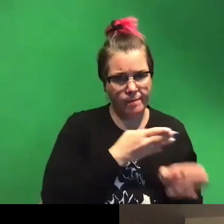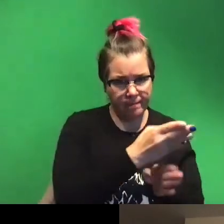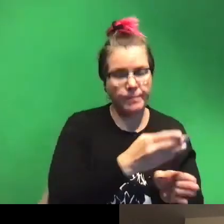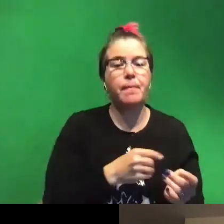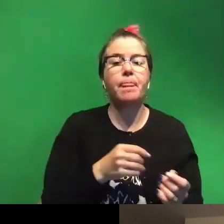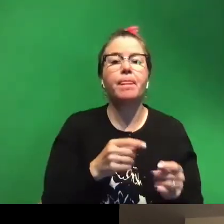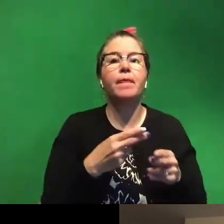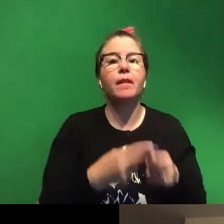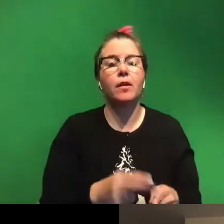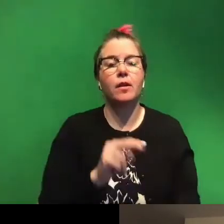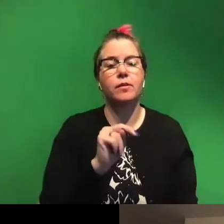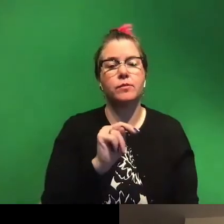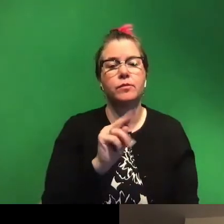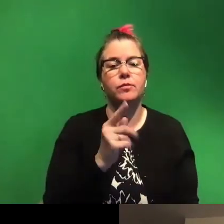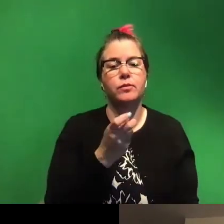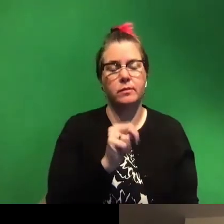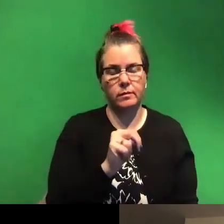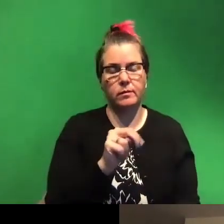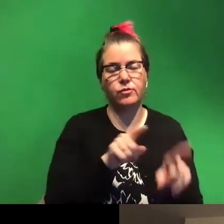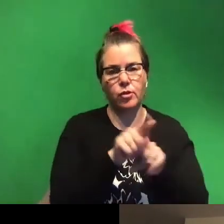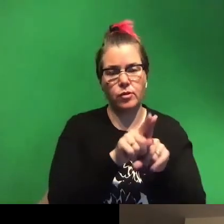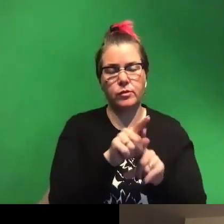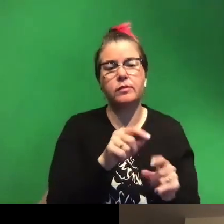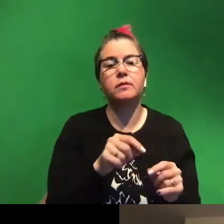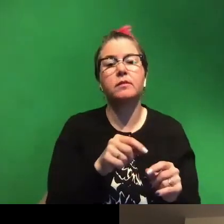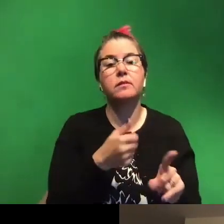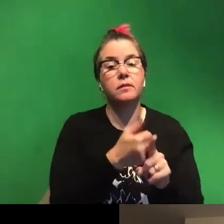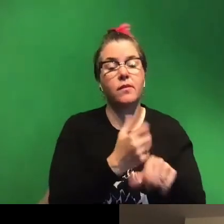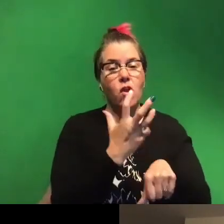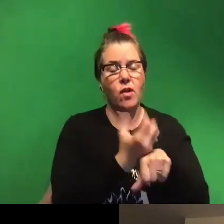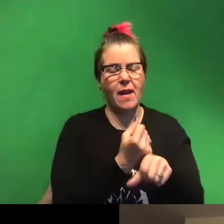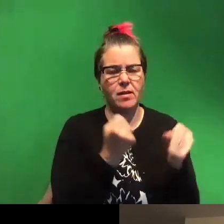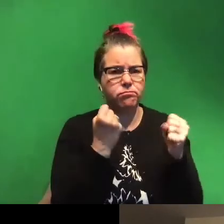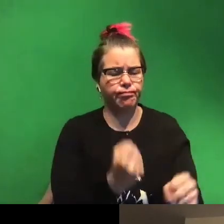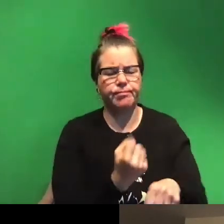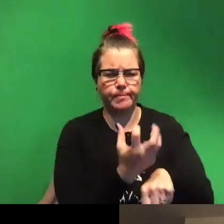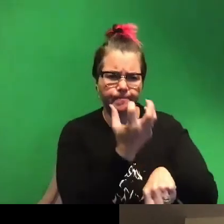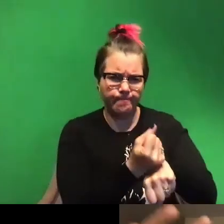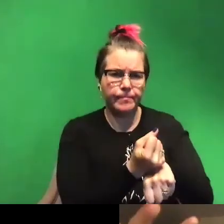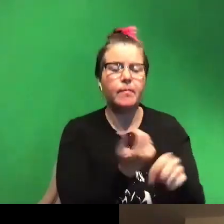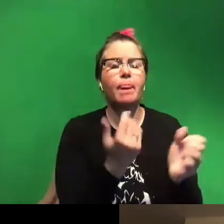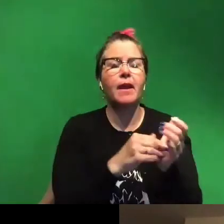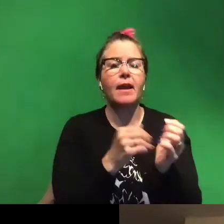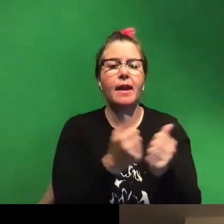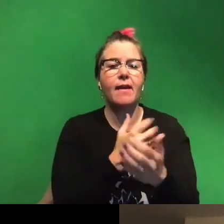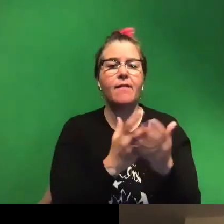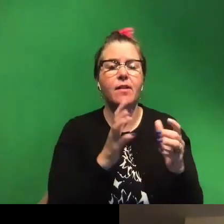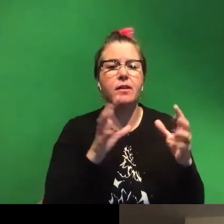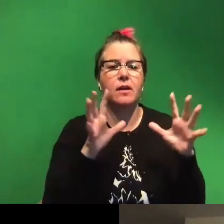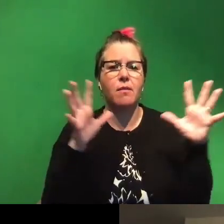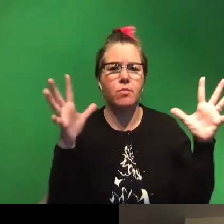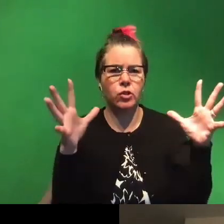called neutron stars. It's where the gravity is so strong. So again, like everything's like being